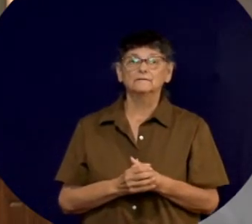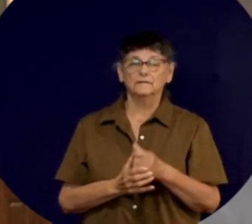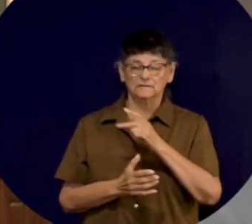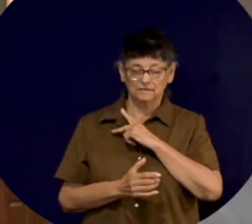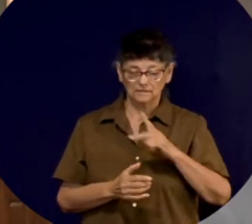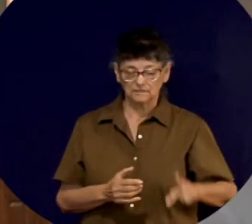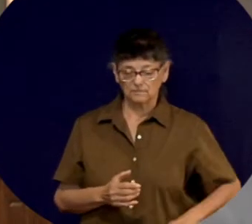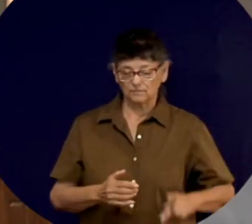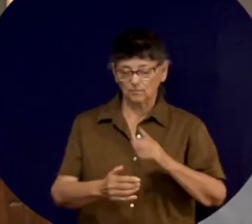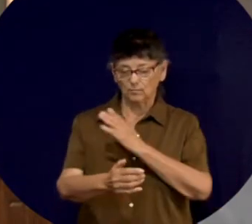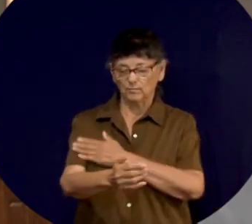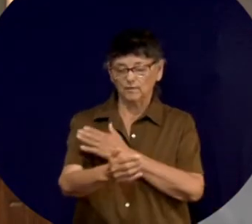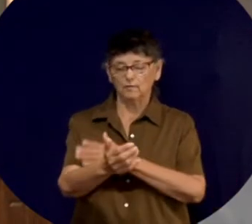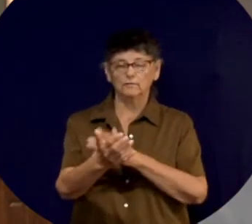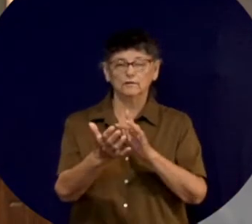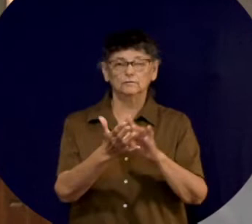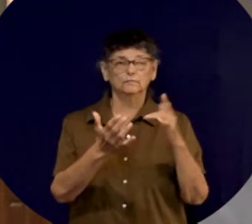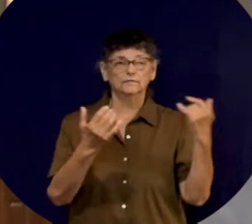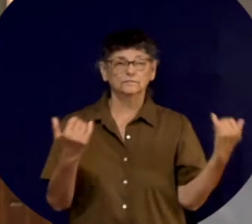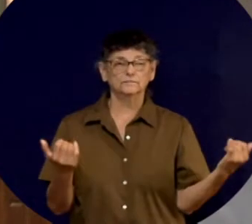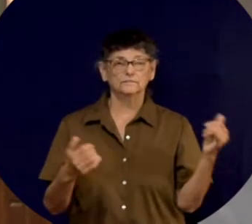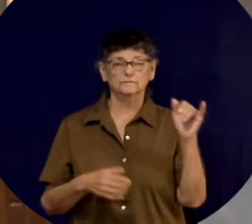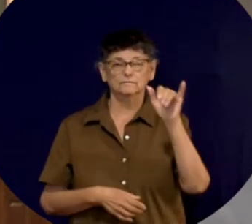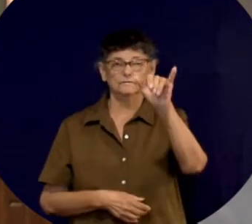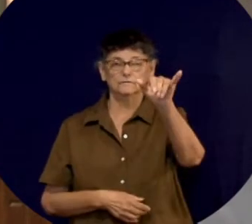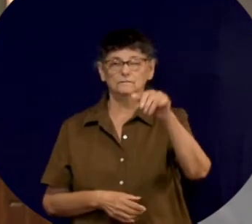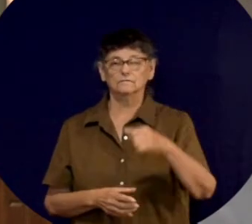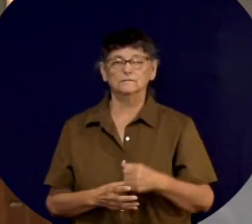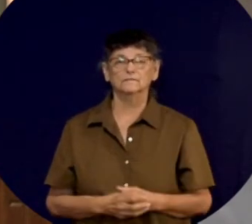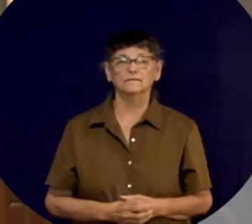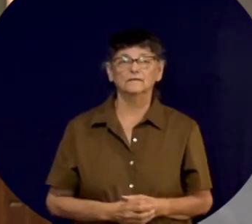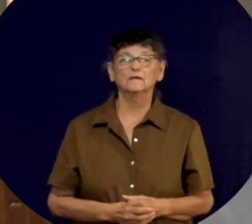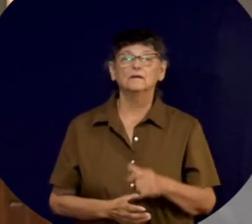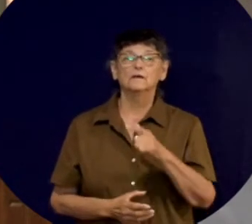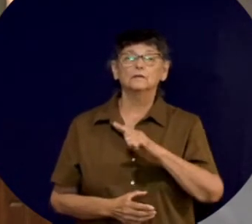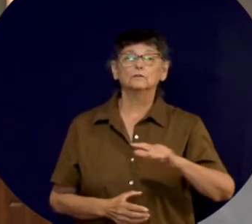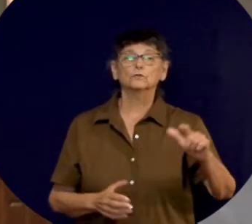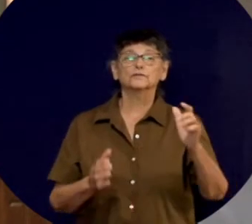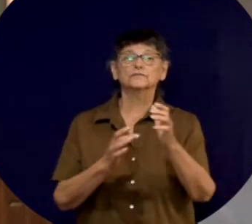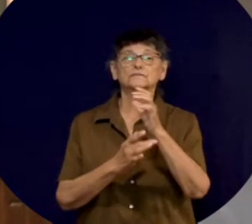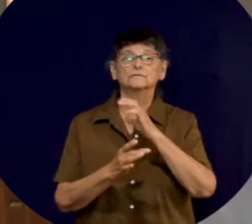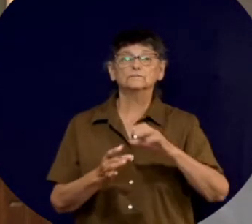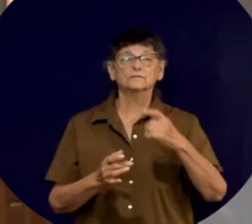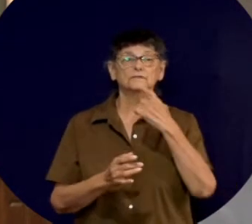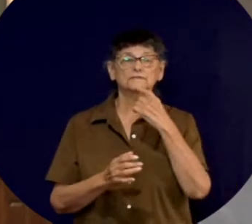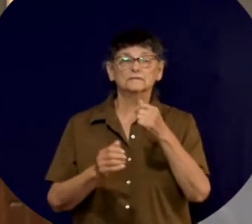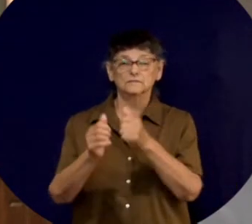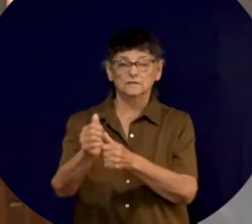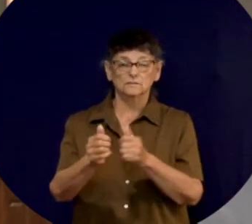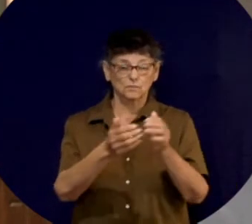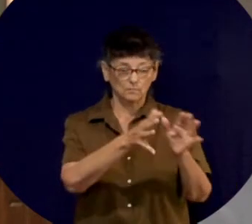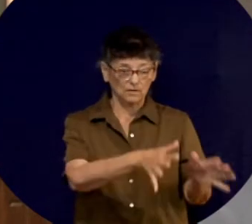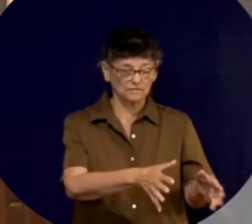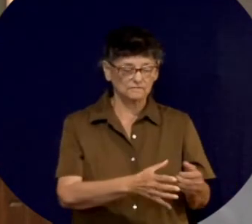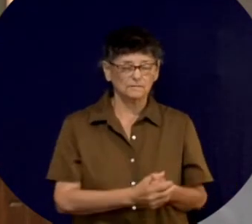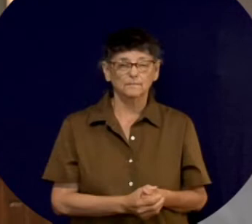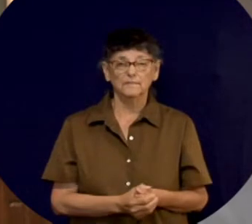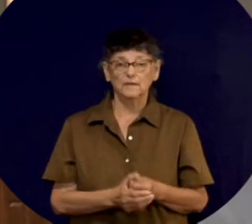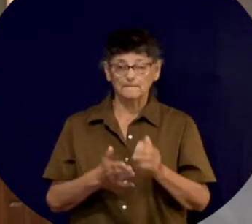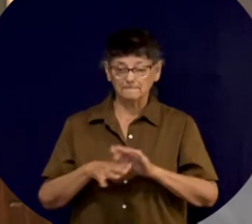the kingdom, the power, and the glory are yours, now and forever. Lord Jesus Christ, who said to your